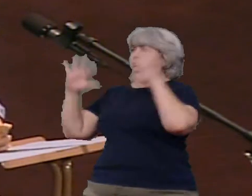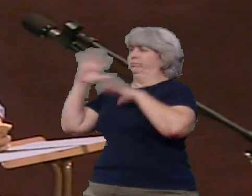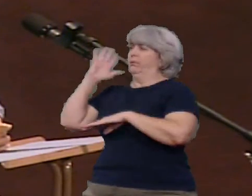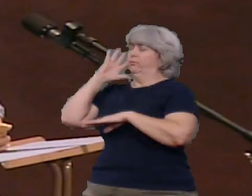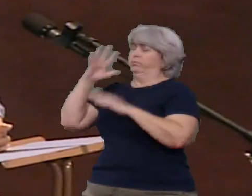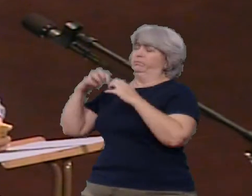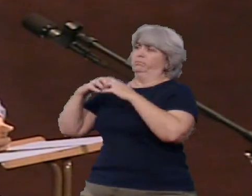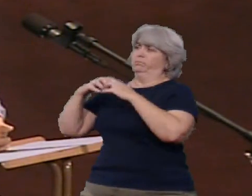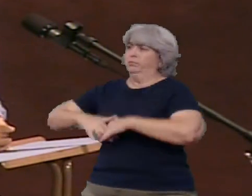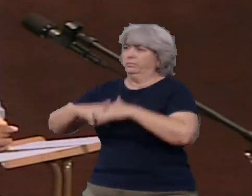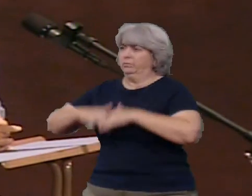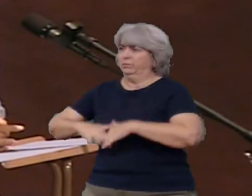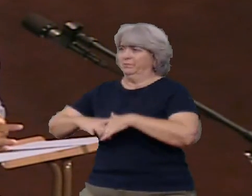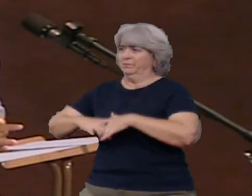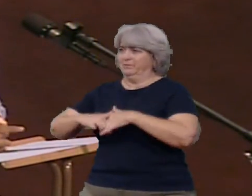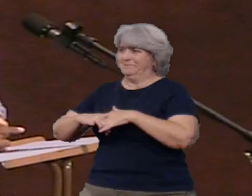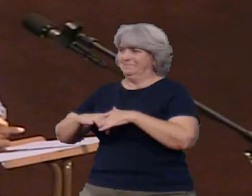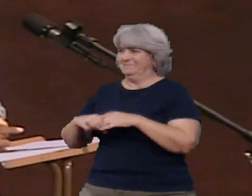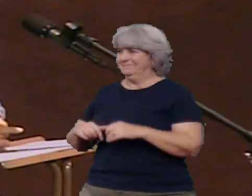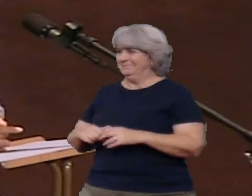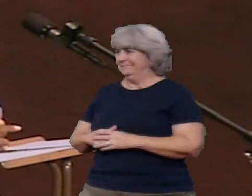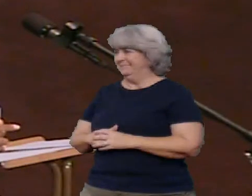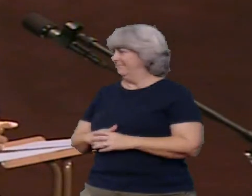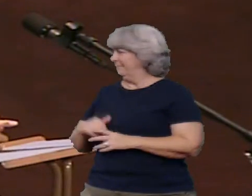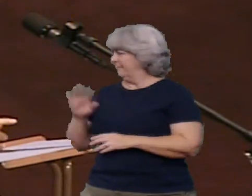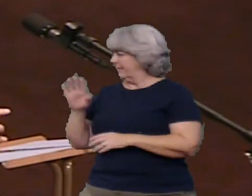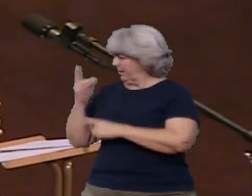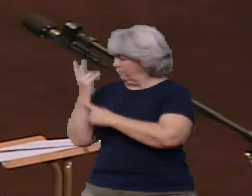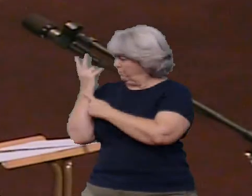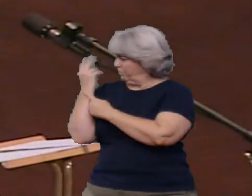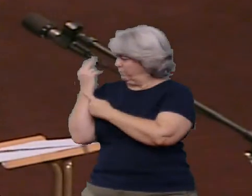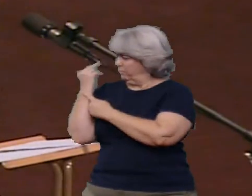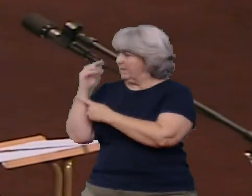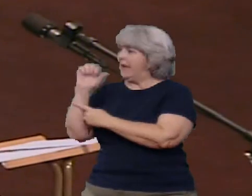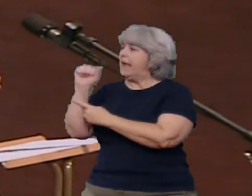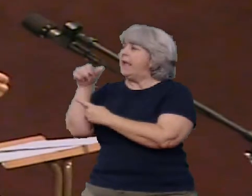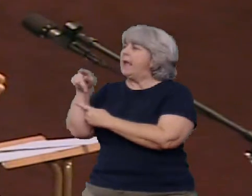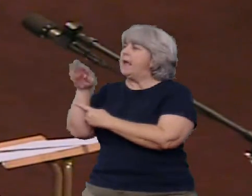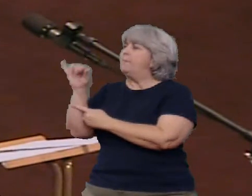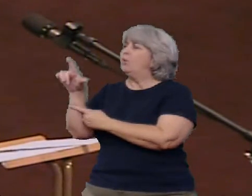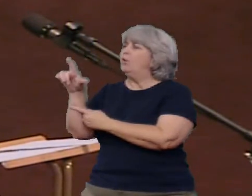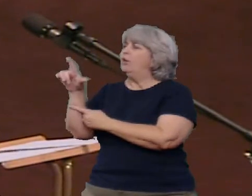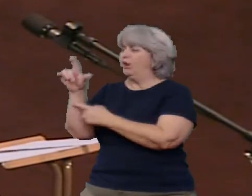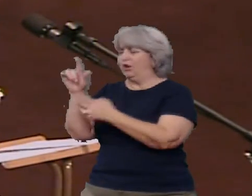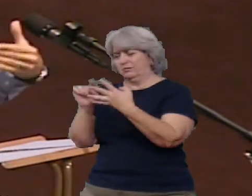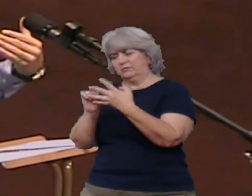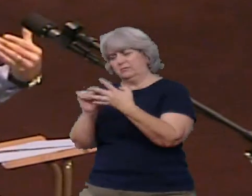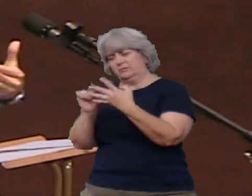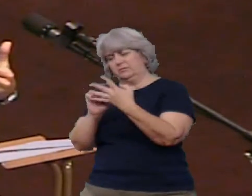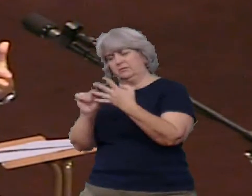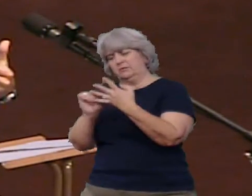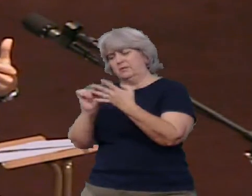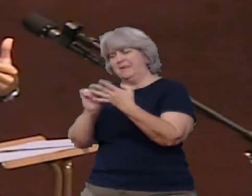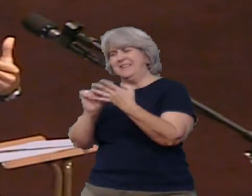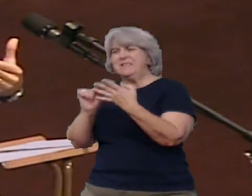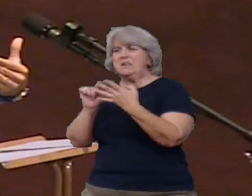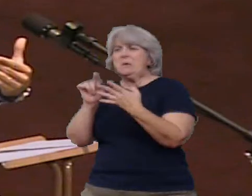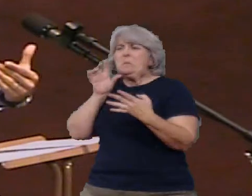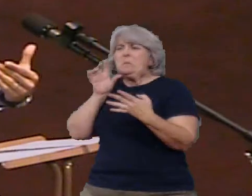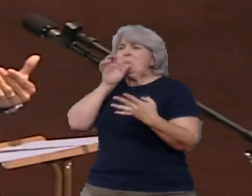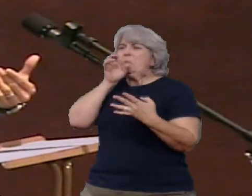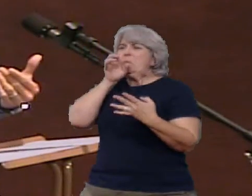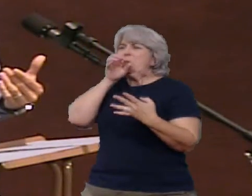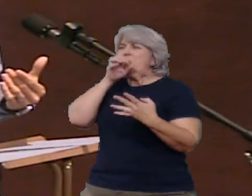useless. It was about 2 years ago, I guess, in April. I remember the month. It was mid-April, just starting to get warm. It was